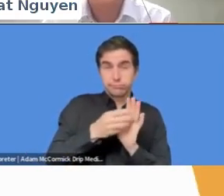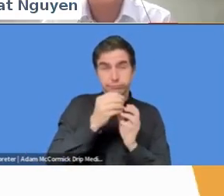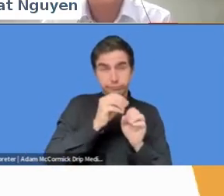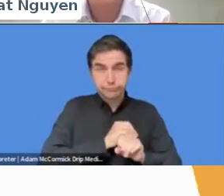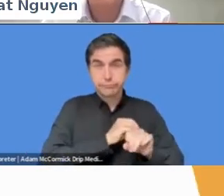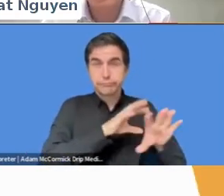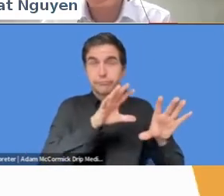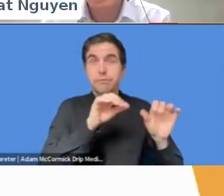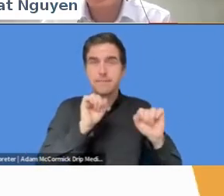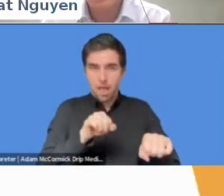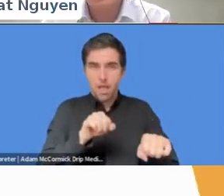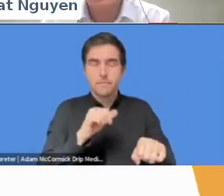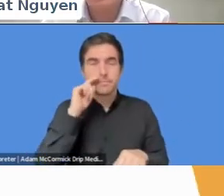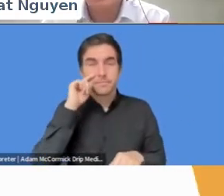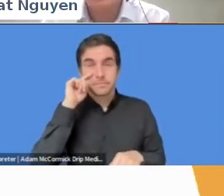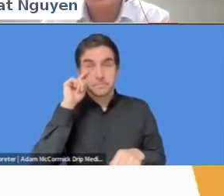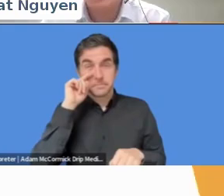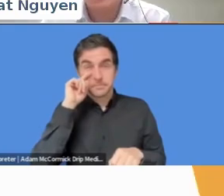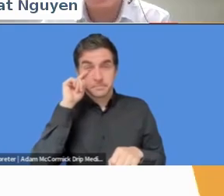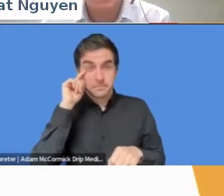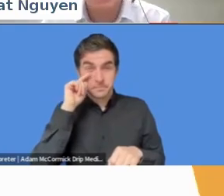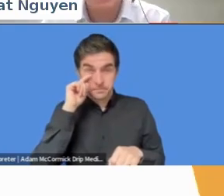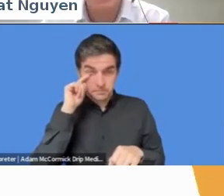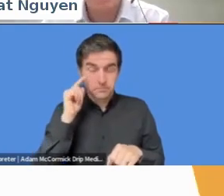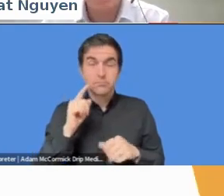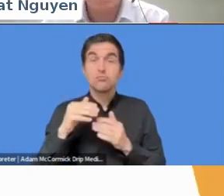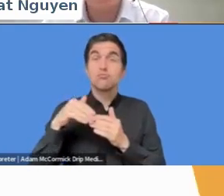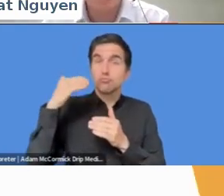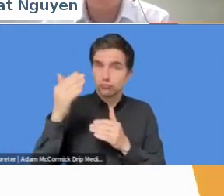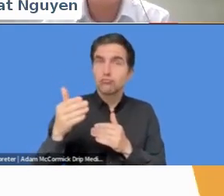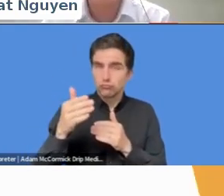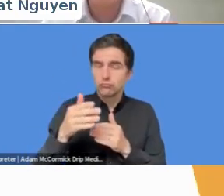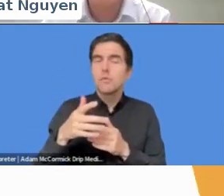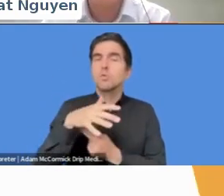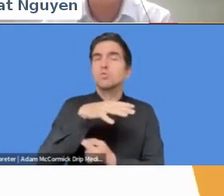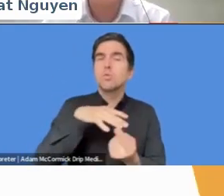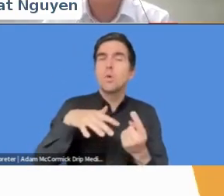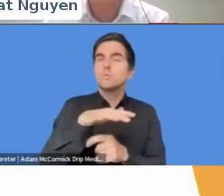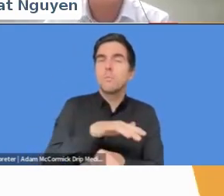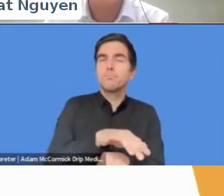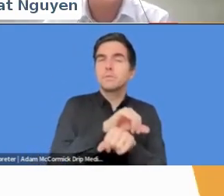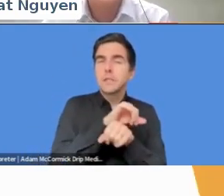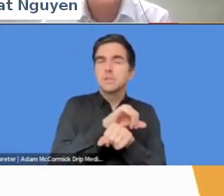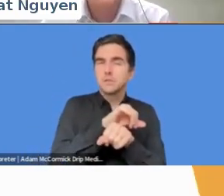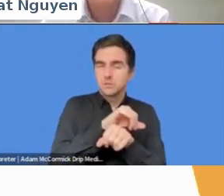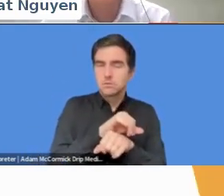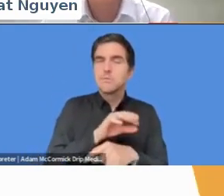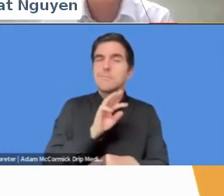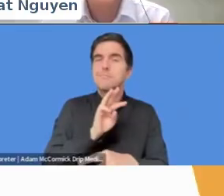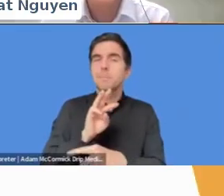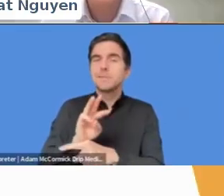captions. To see it, kindly click the CC closed caption button in your screen.